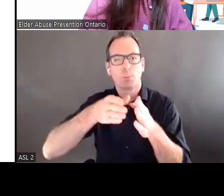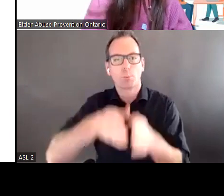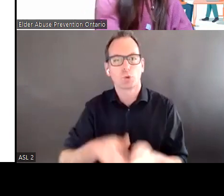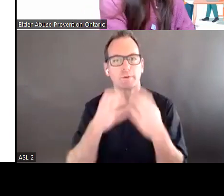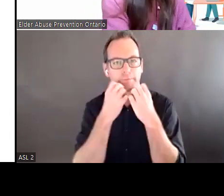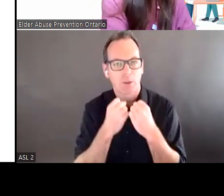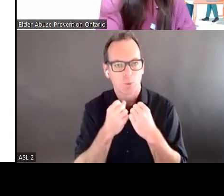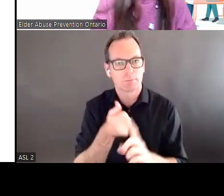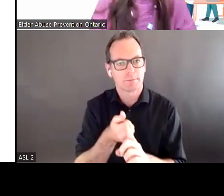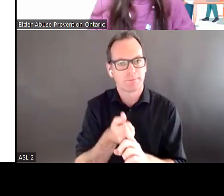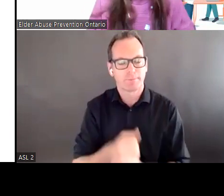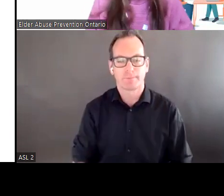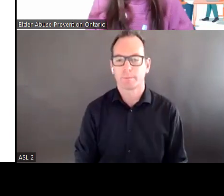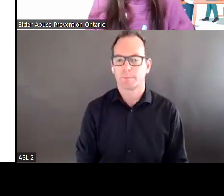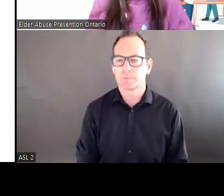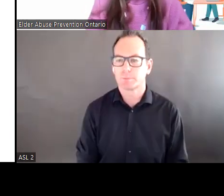years,